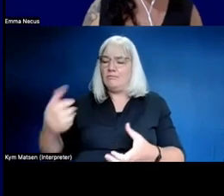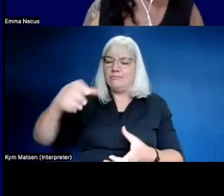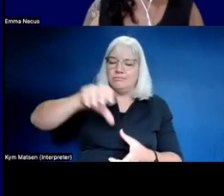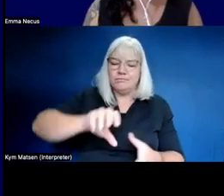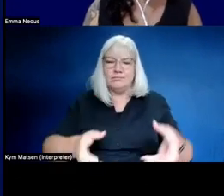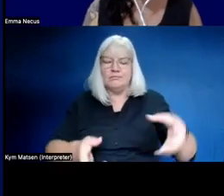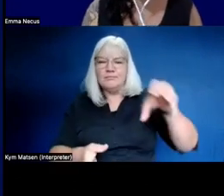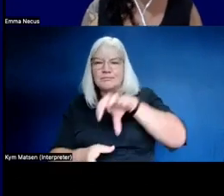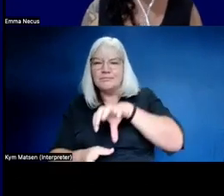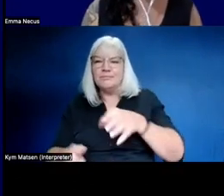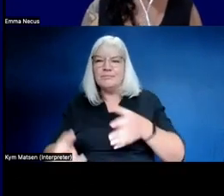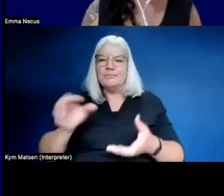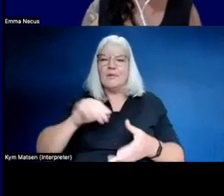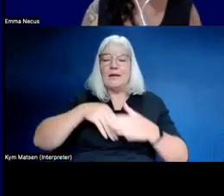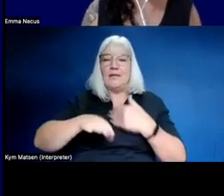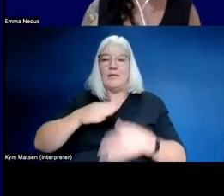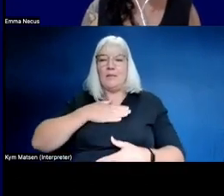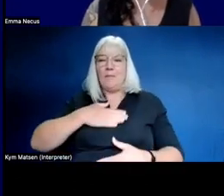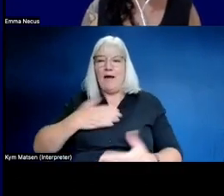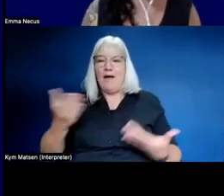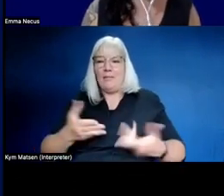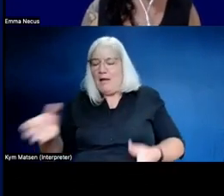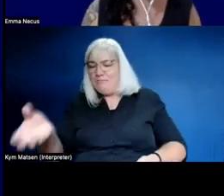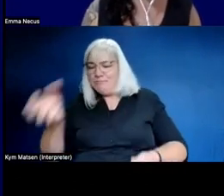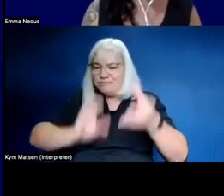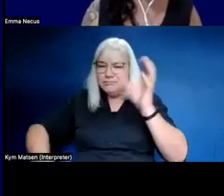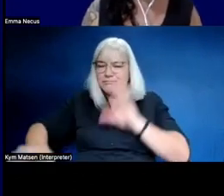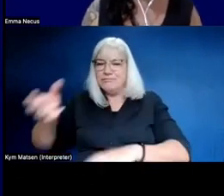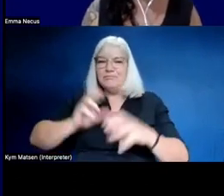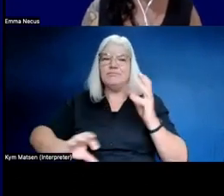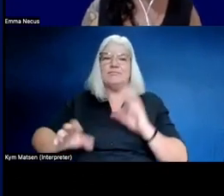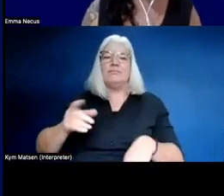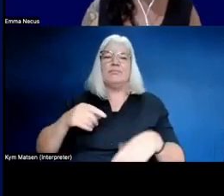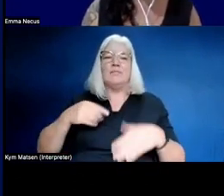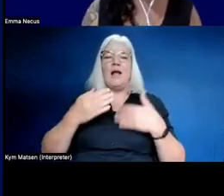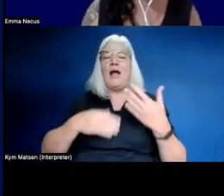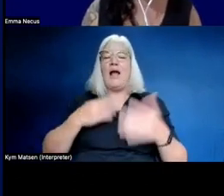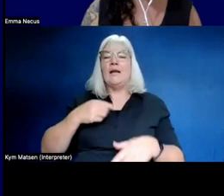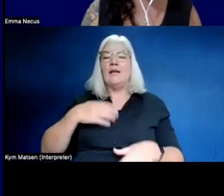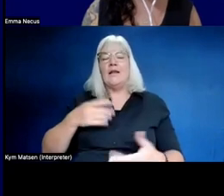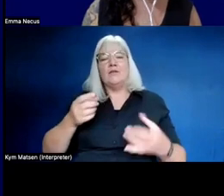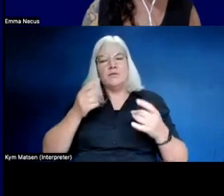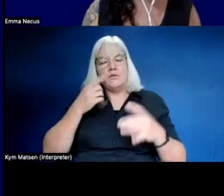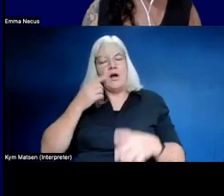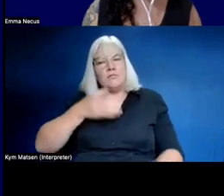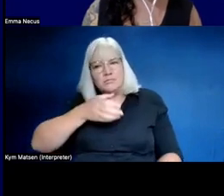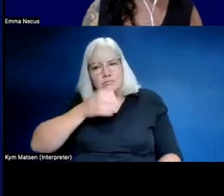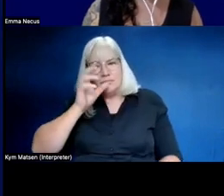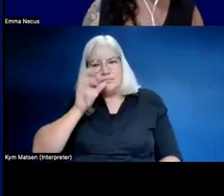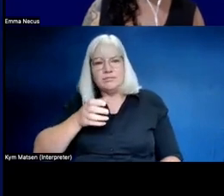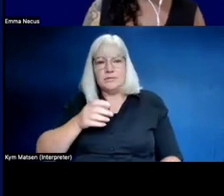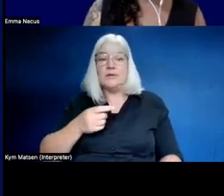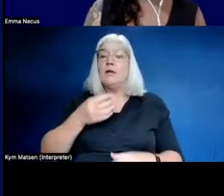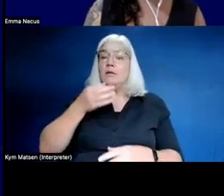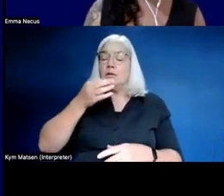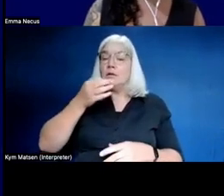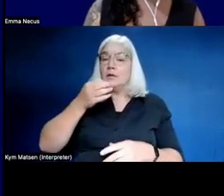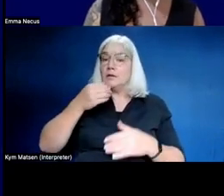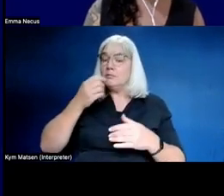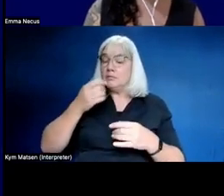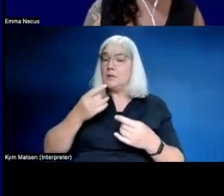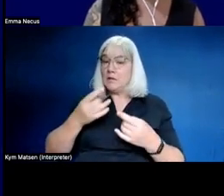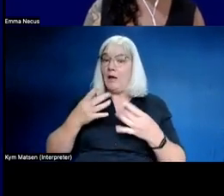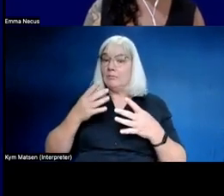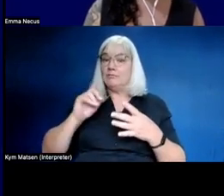it. And so far we've got as far as 3 sips consistently from a cup, which is a huge step forward for her. We're going to always